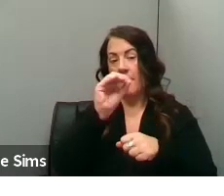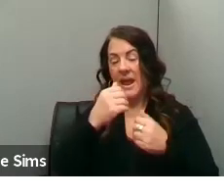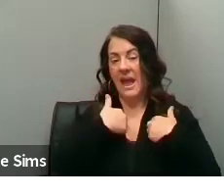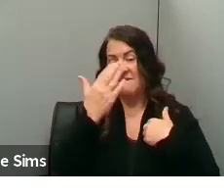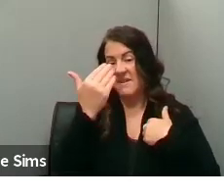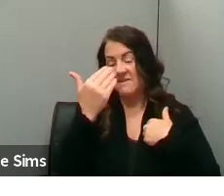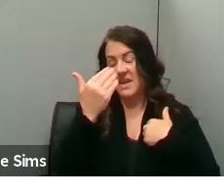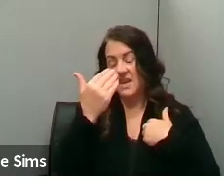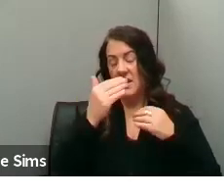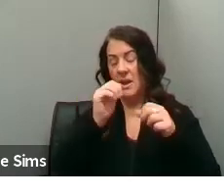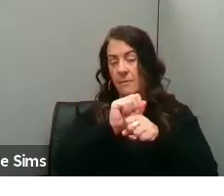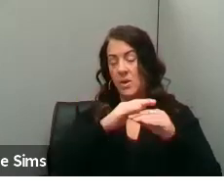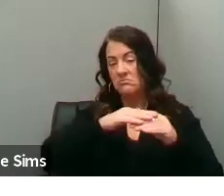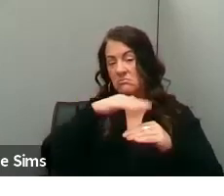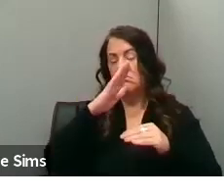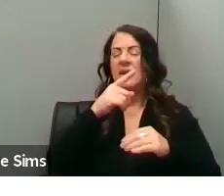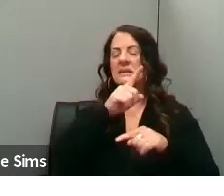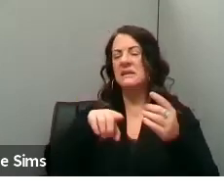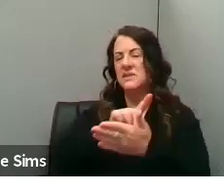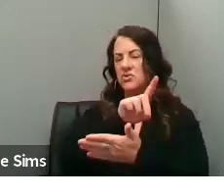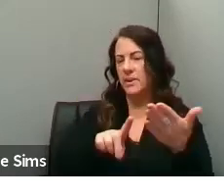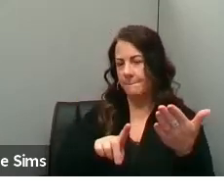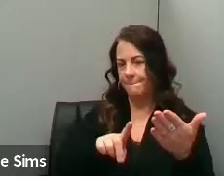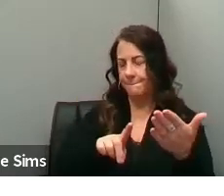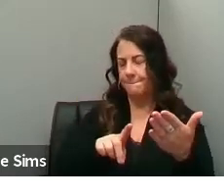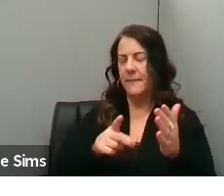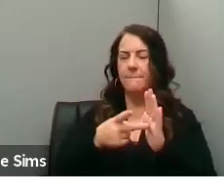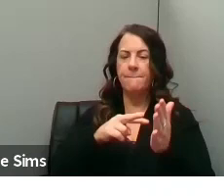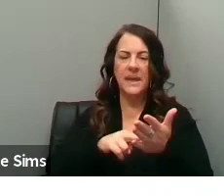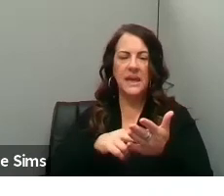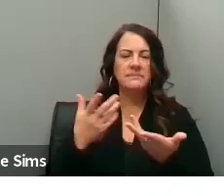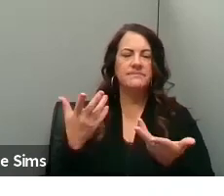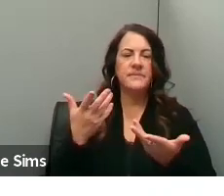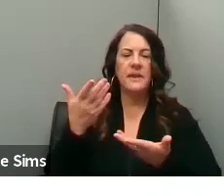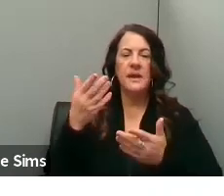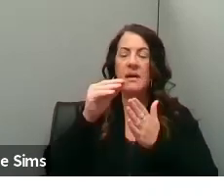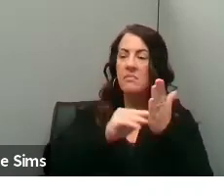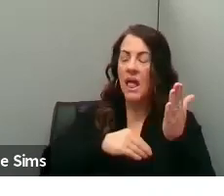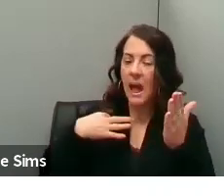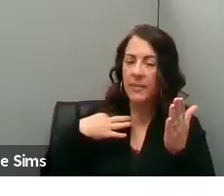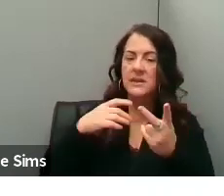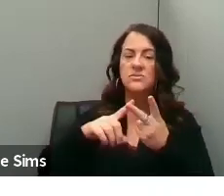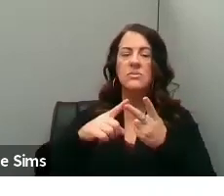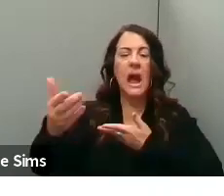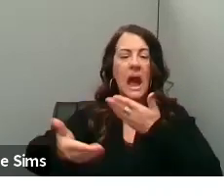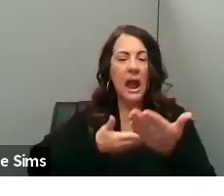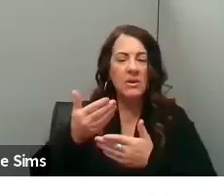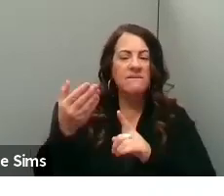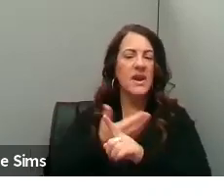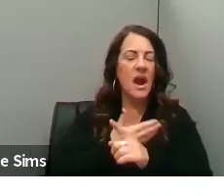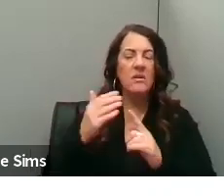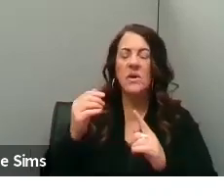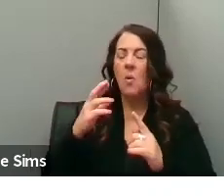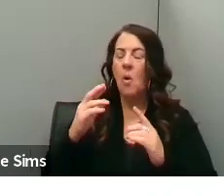job application procedures, hiring, firing, advancement, compensation, and other conditions of employment.